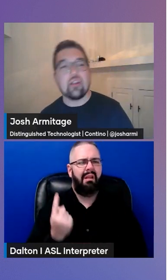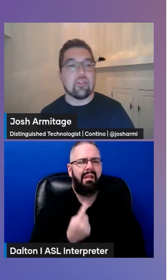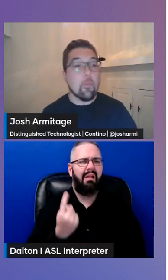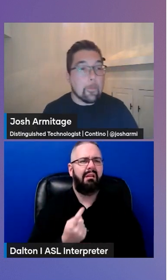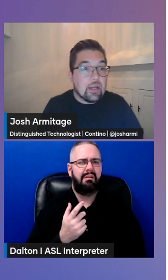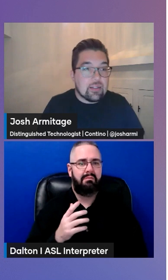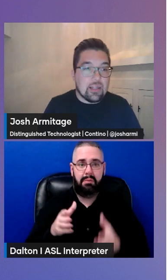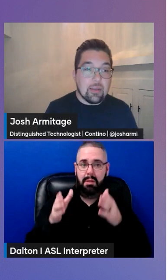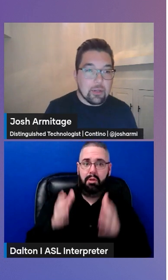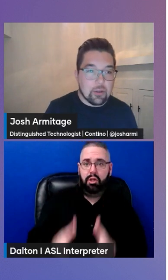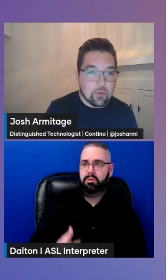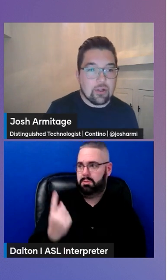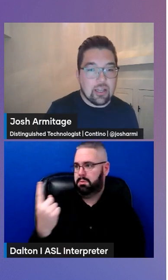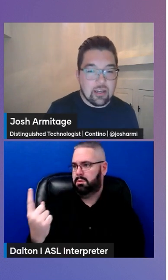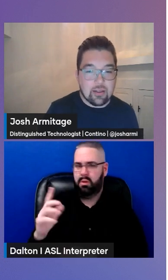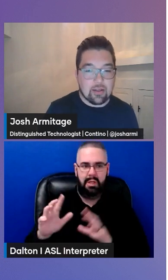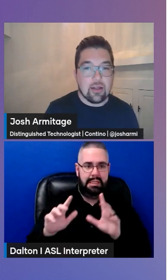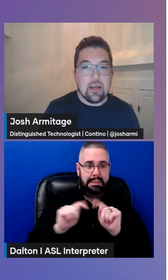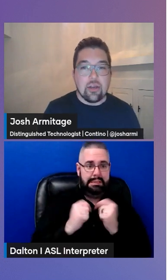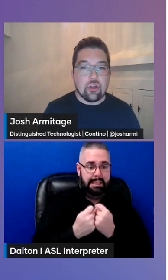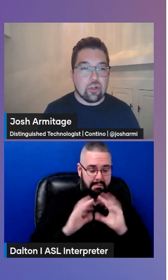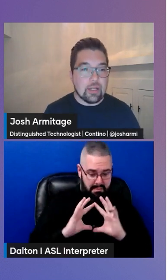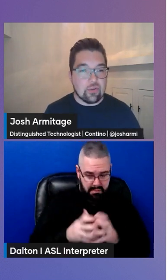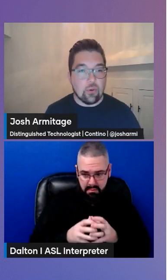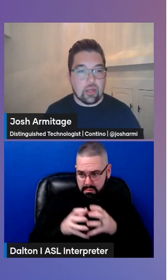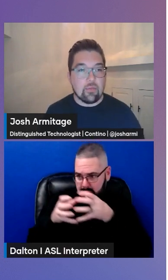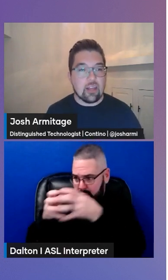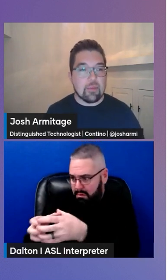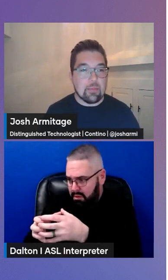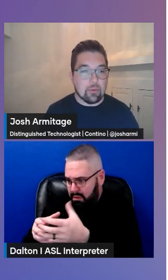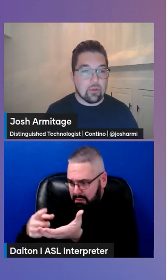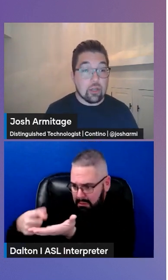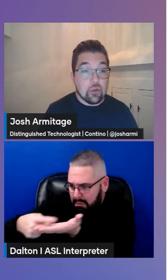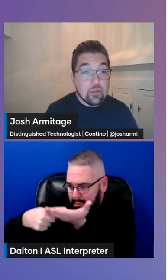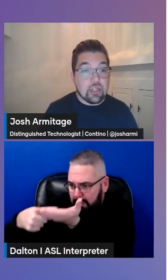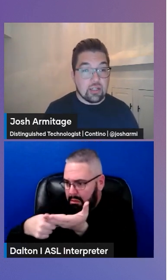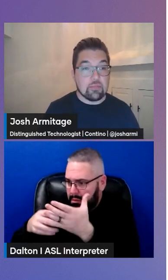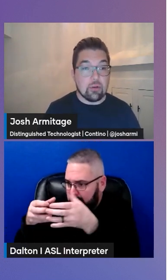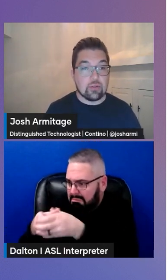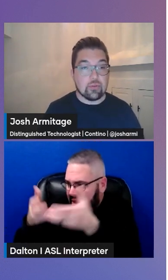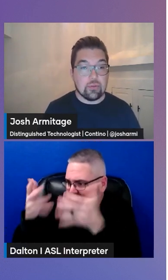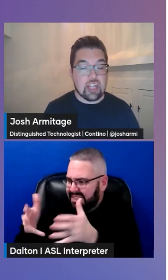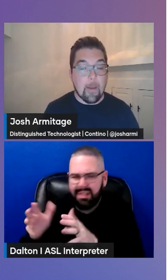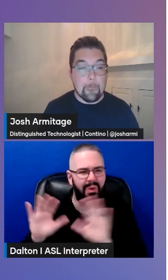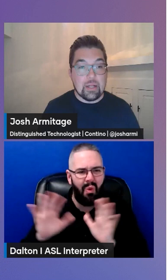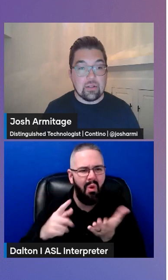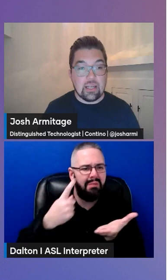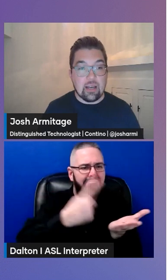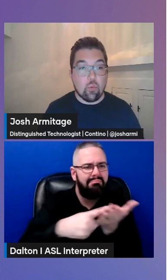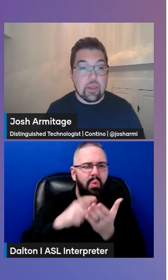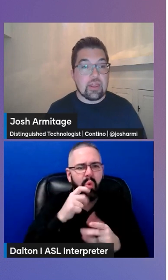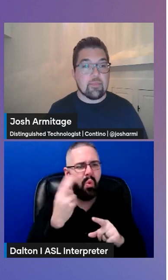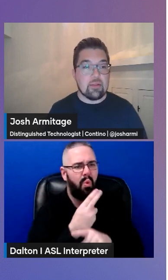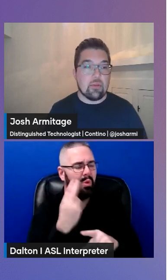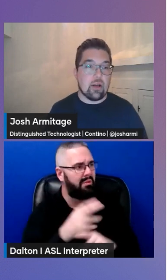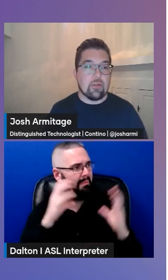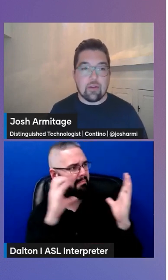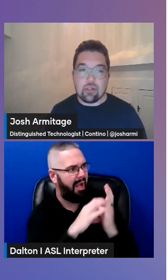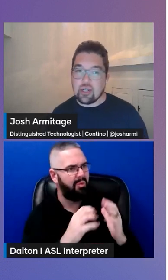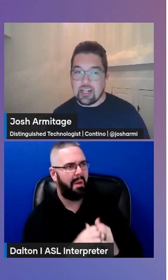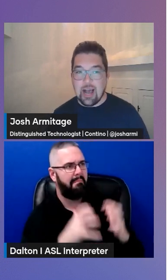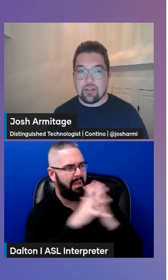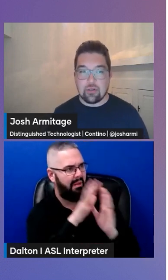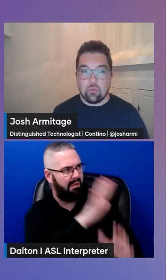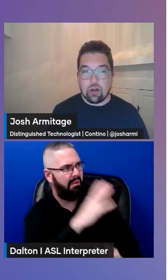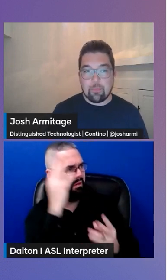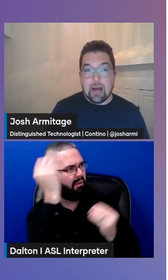corner. Don't be a team in a corner either. You should be talking with the people who are using these modules and building it with them in mind, very much like